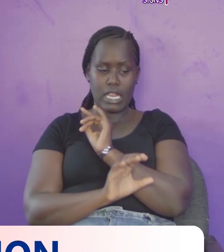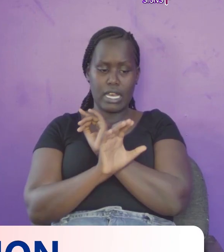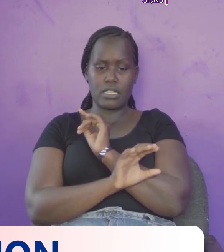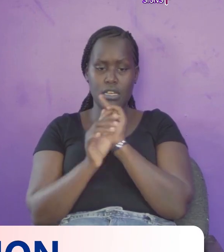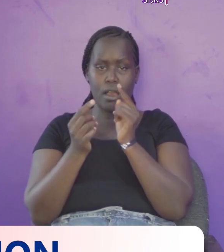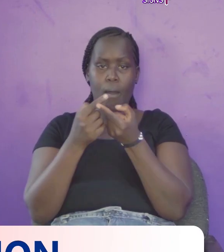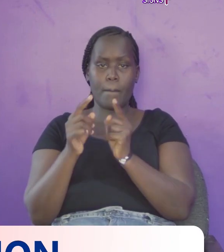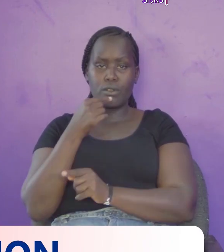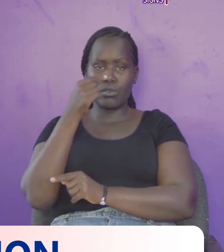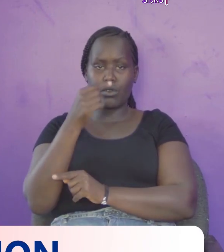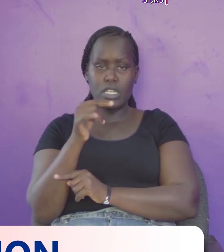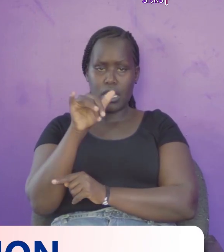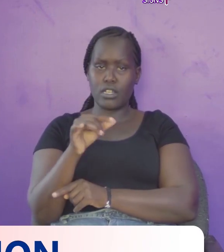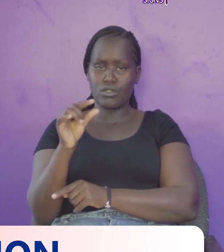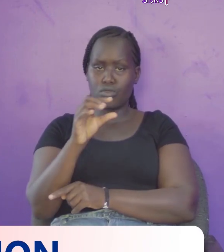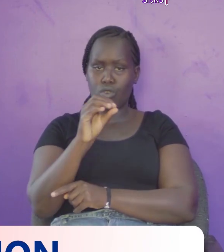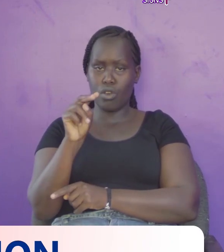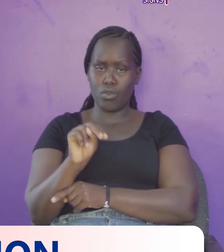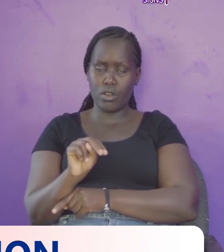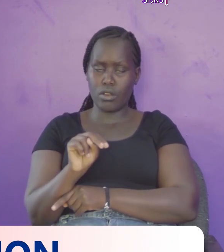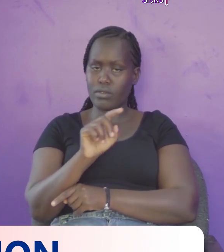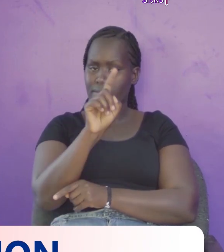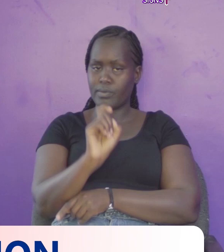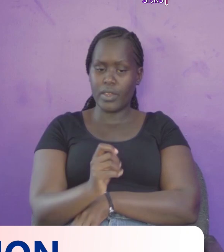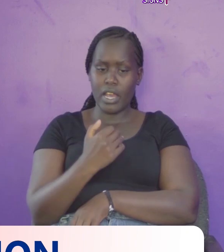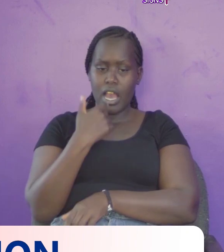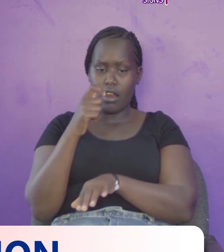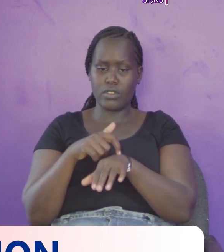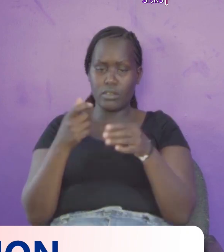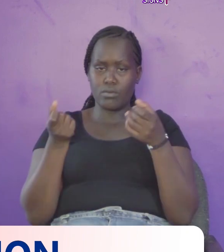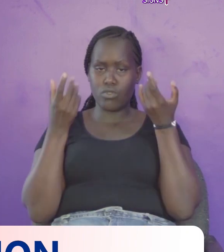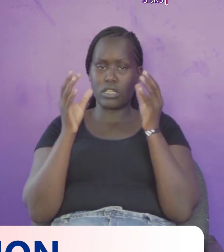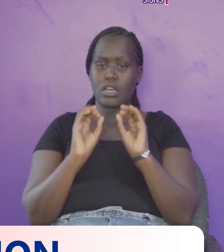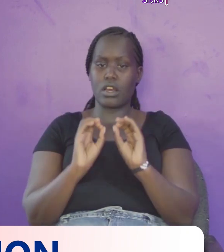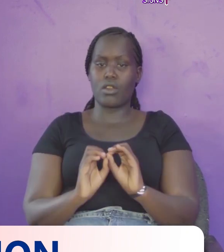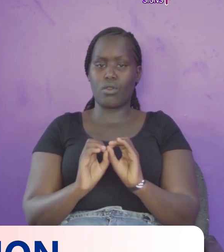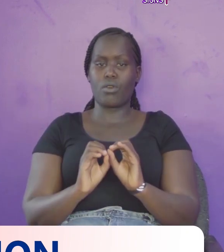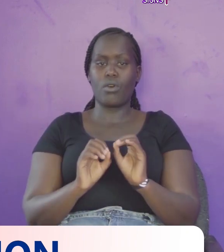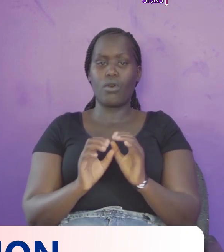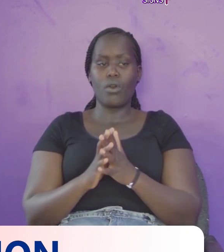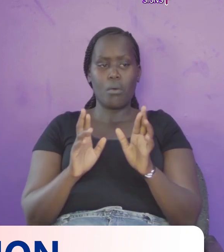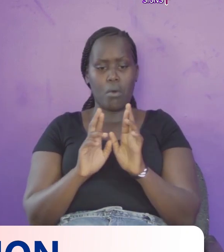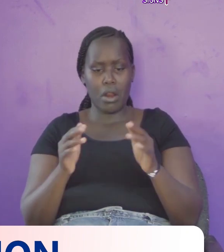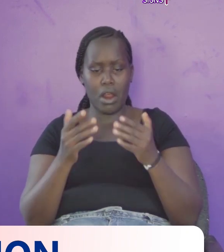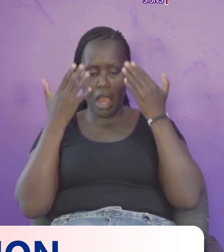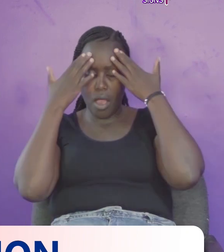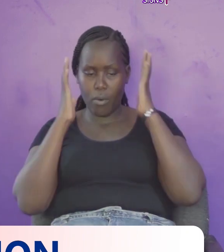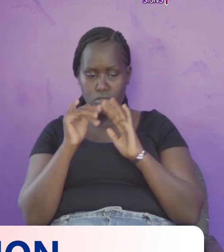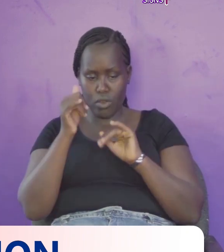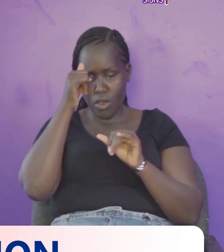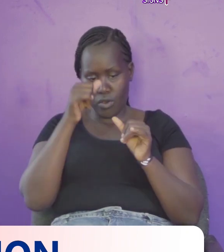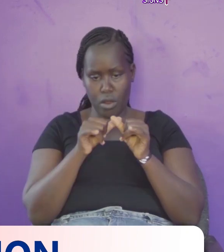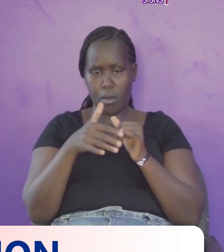But do you tell that to a goon? They have no time to understand it. They have not read, they do not know. Unakumbuka kuna siku president